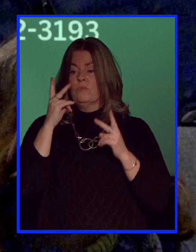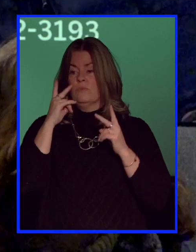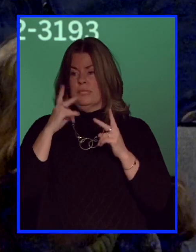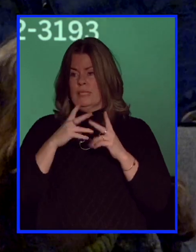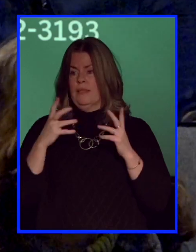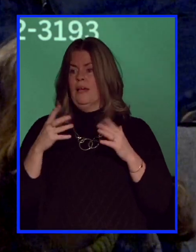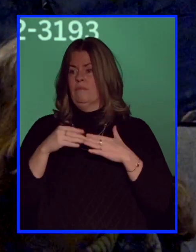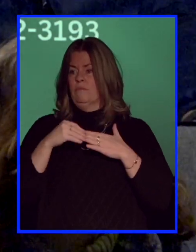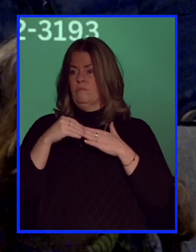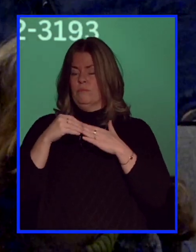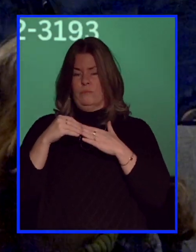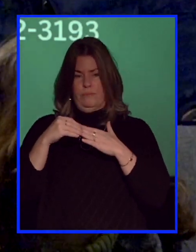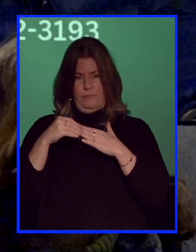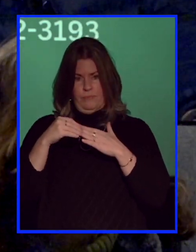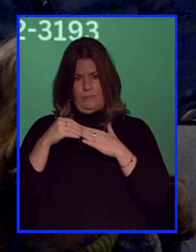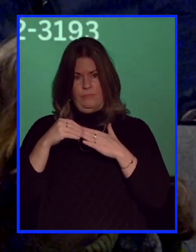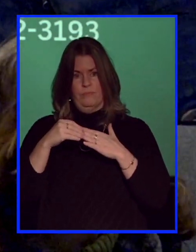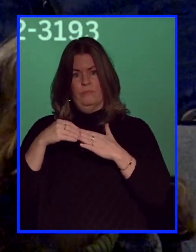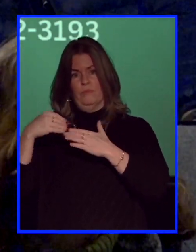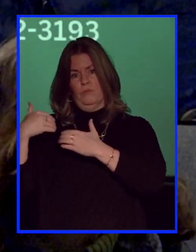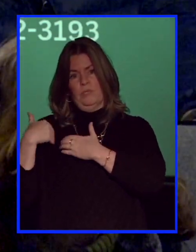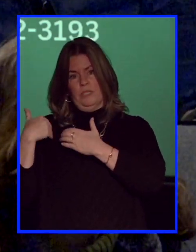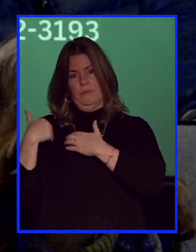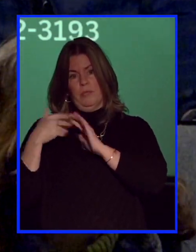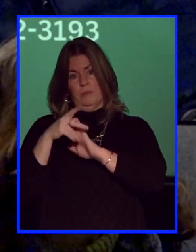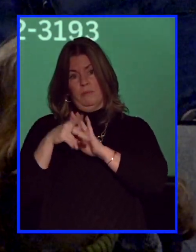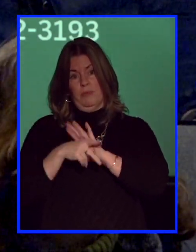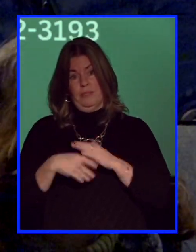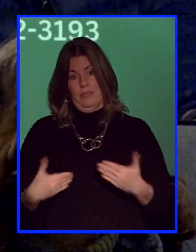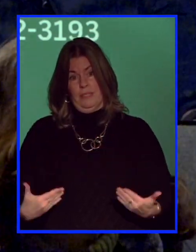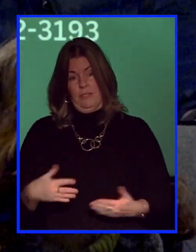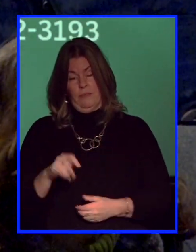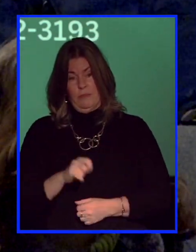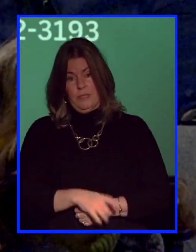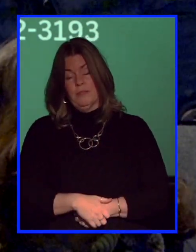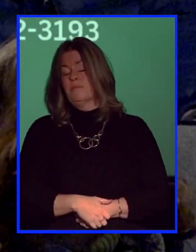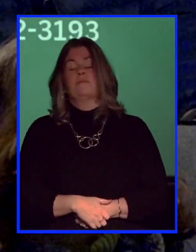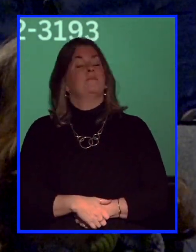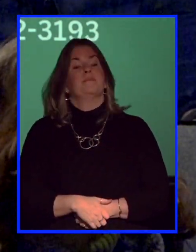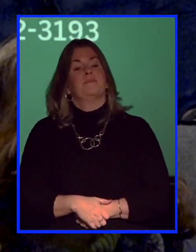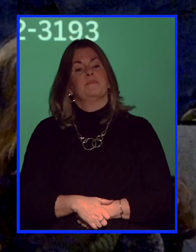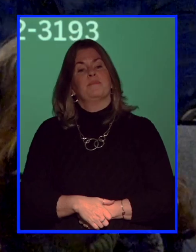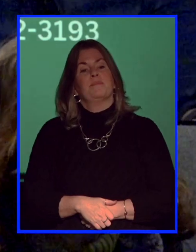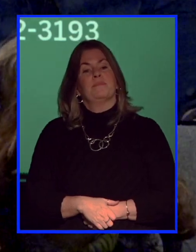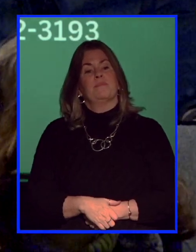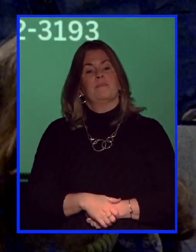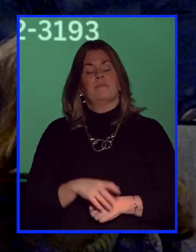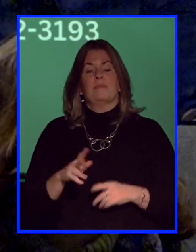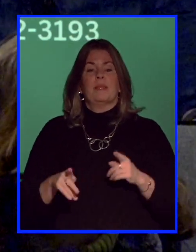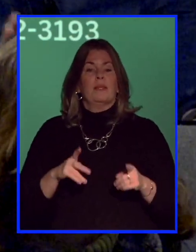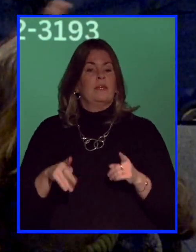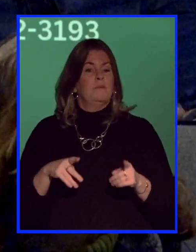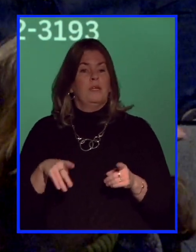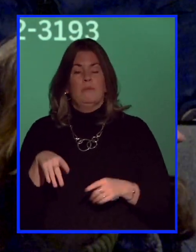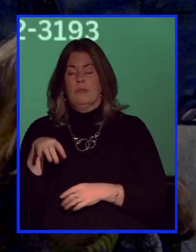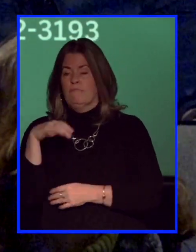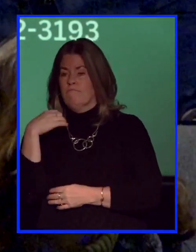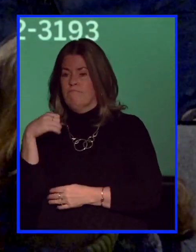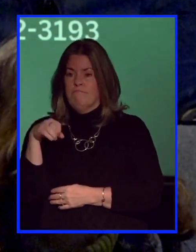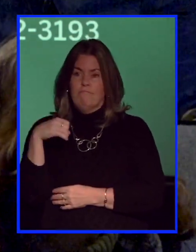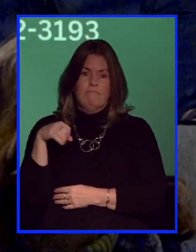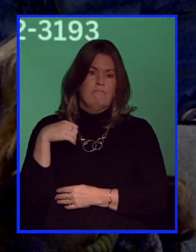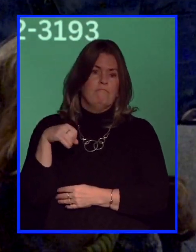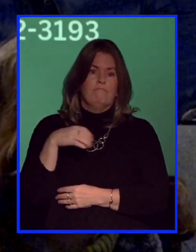progressive, responsible policies here in Vermont, and people shaking their heads